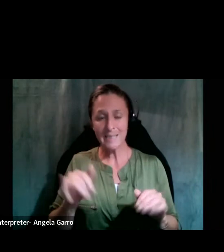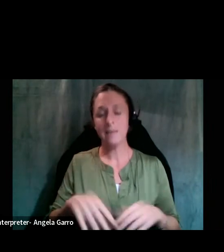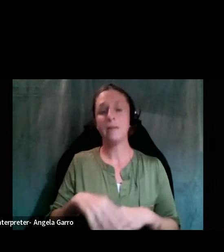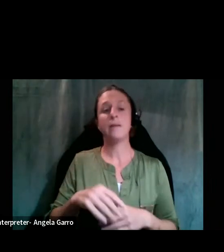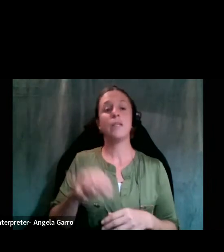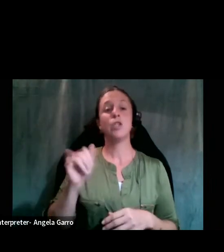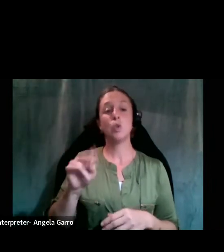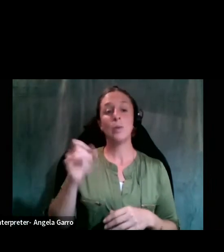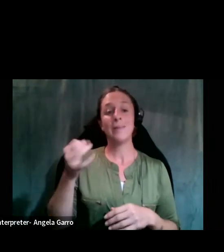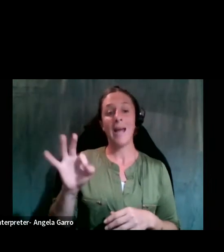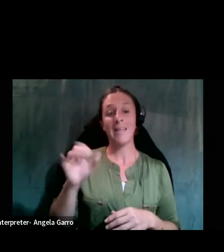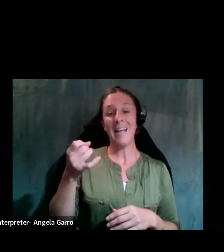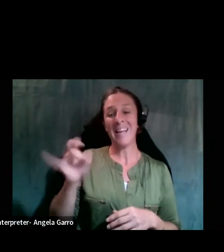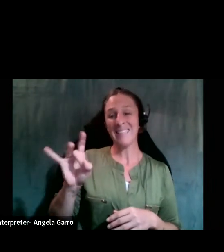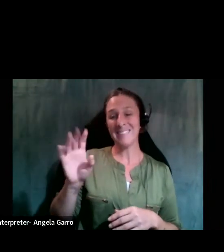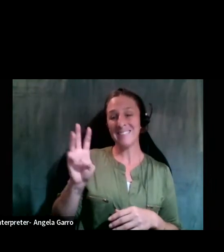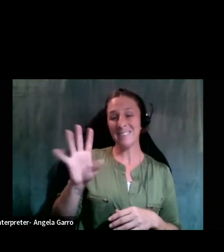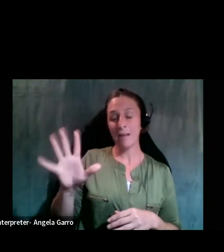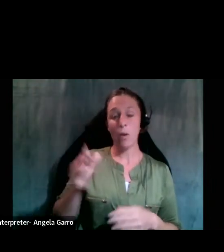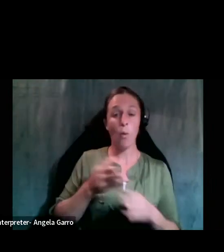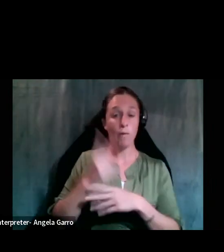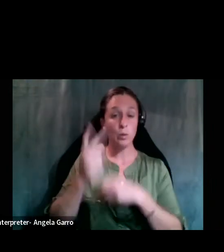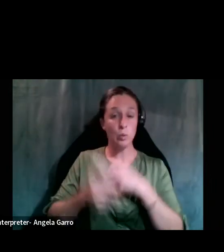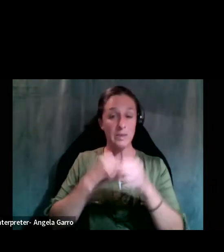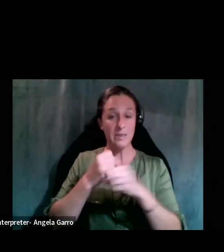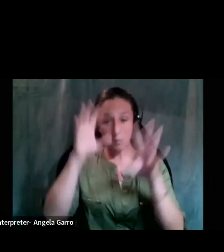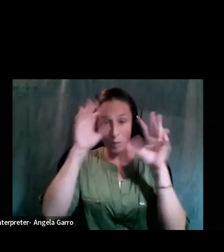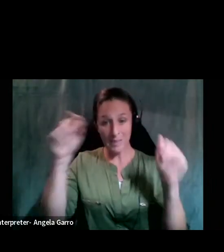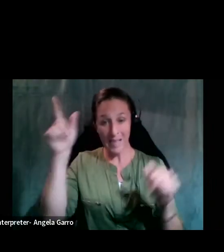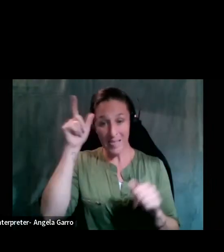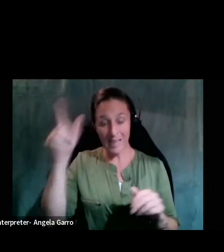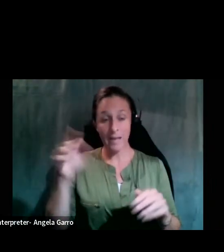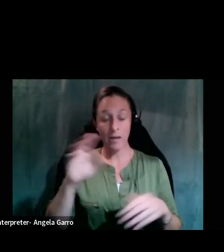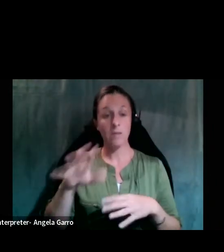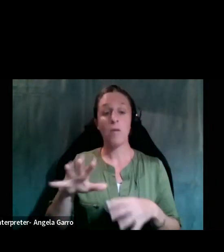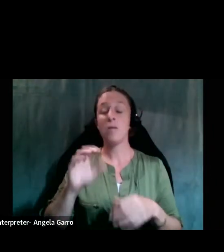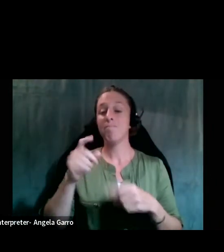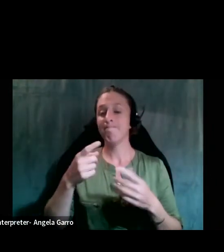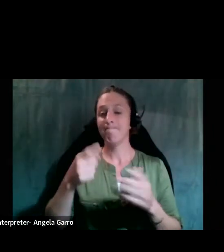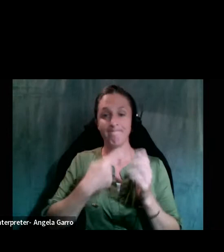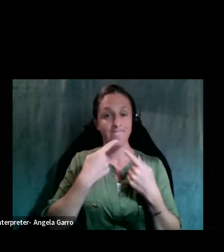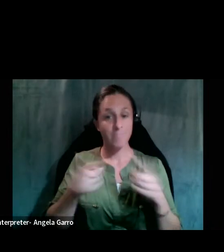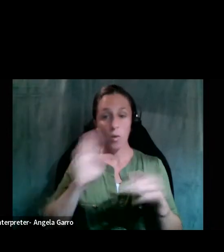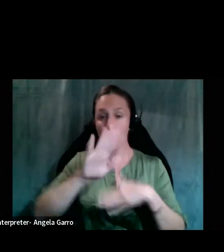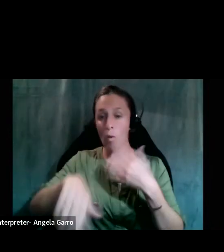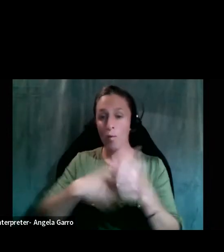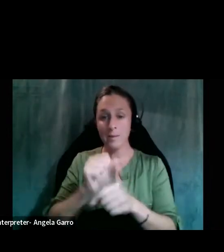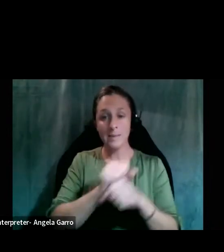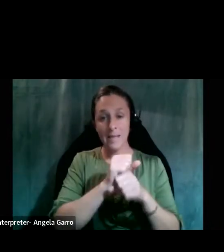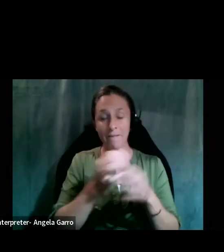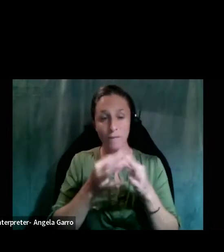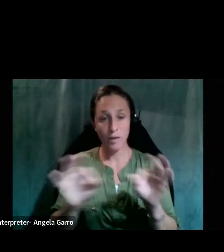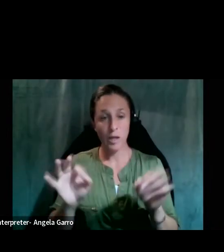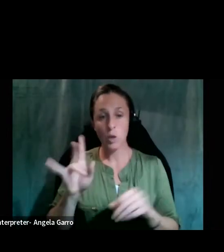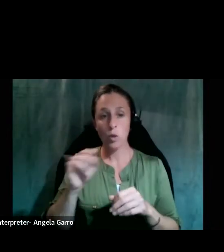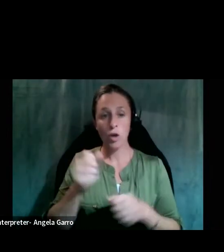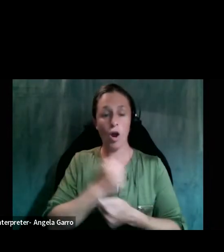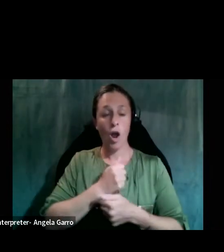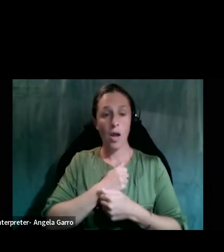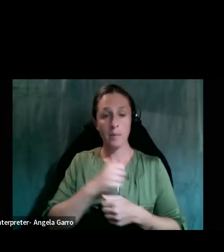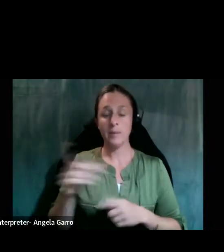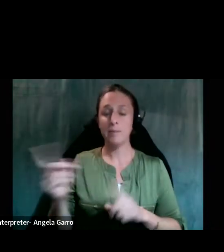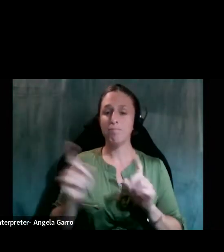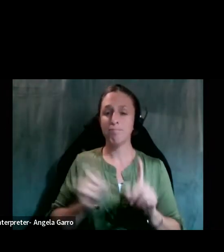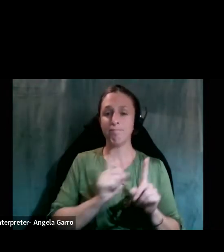19th, 1865, over 2 years after President Lincoln declared all enslaved persons free, Union Army troops marched to